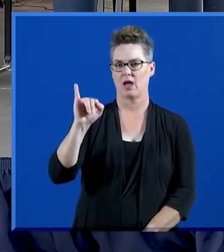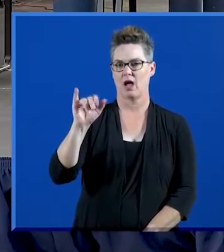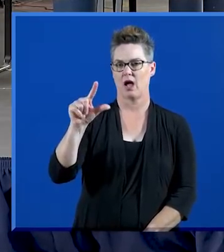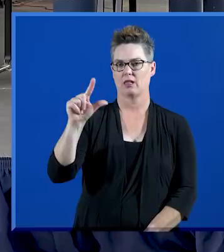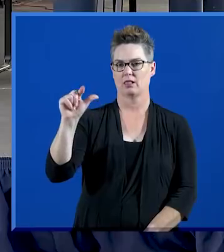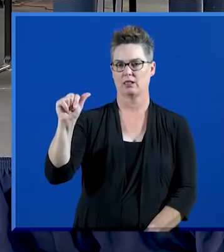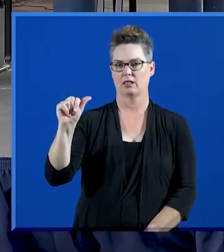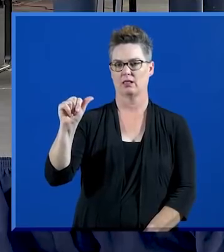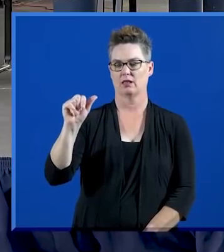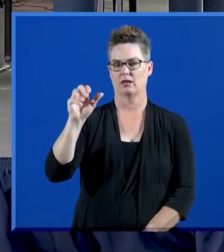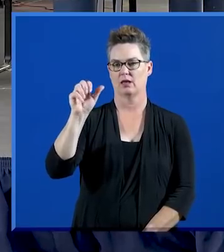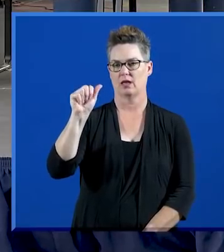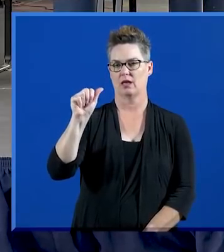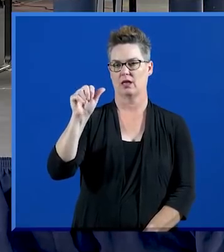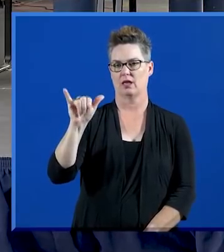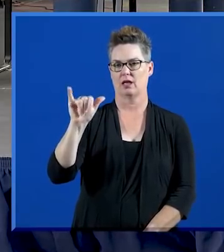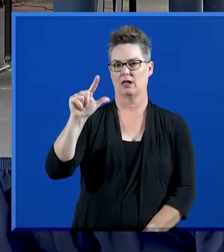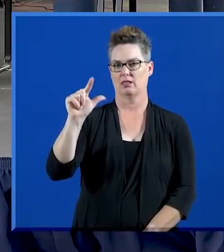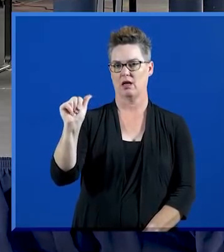Isla Woodard.